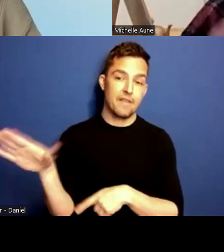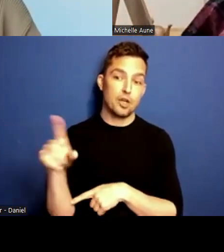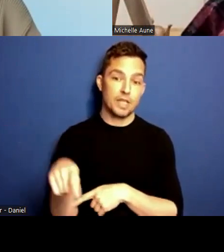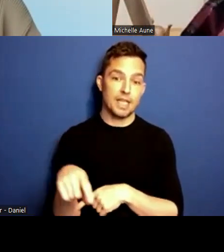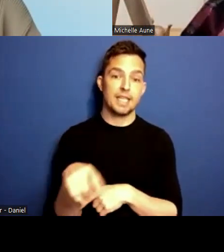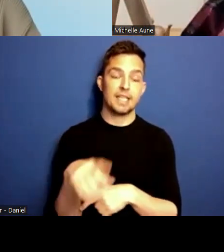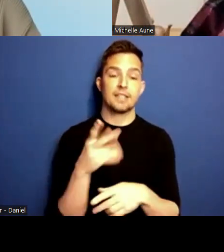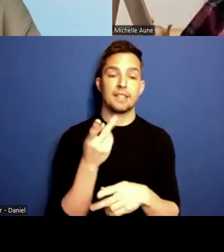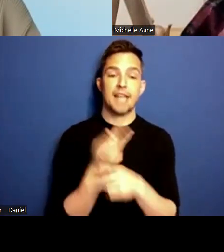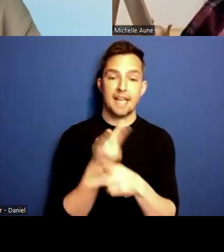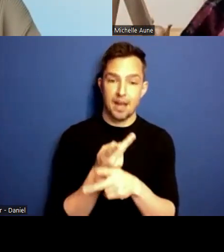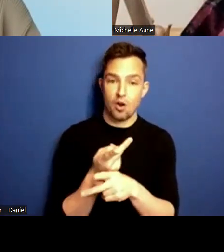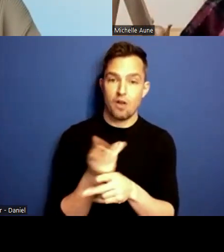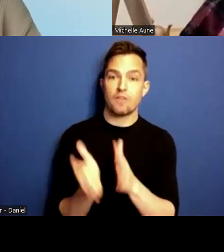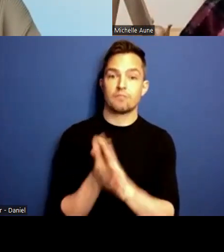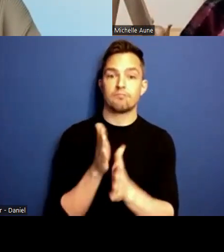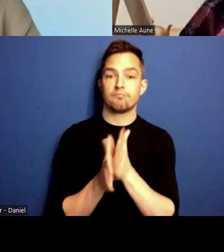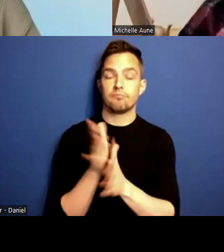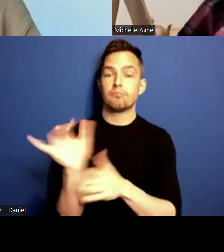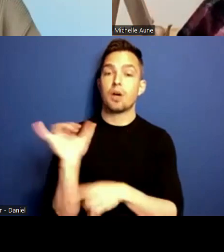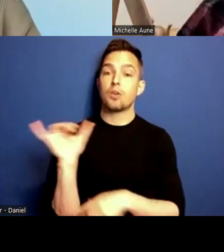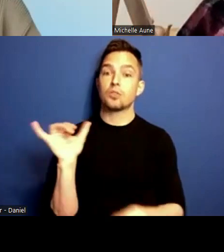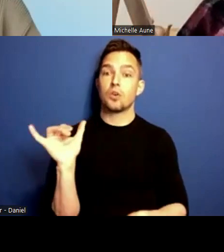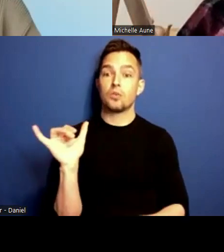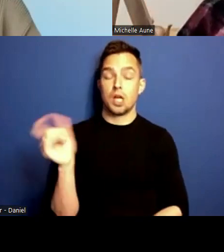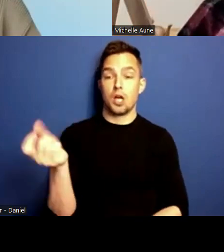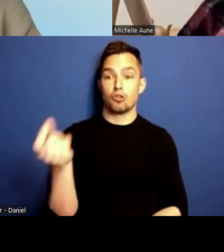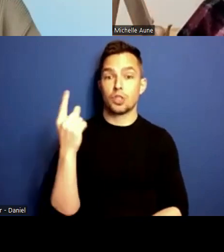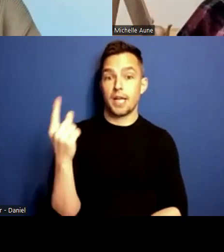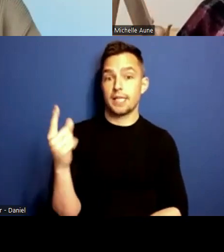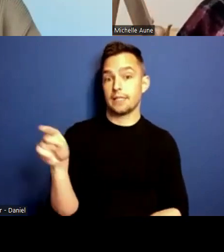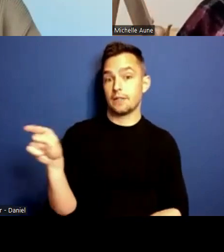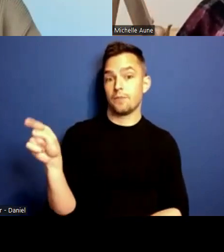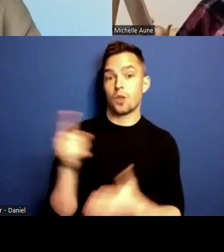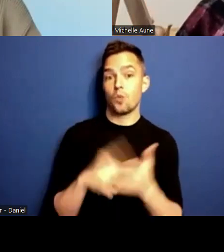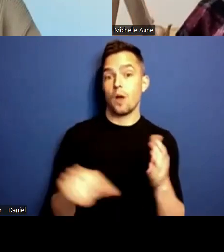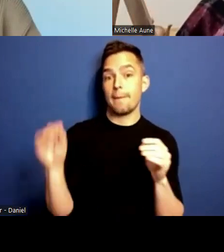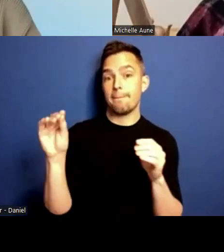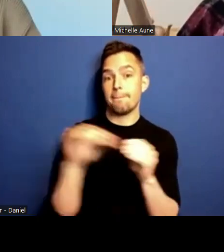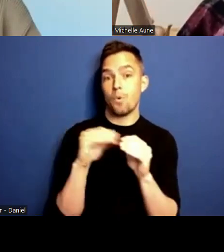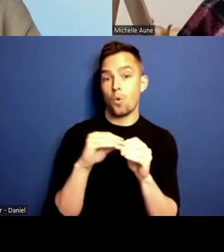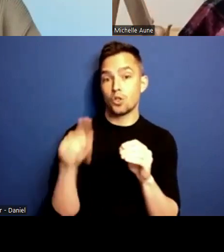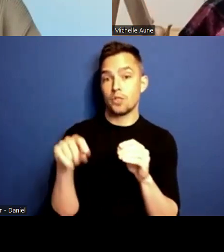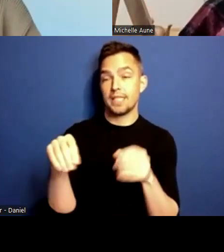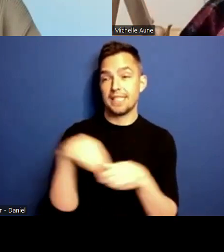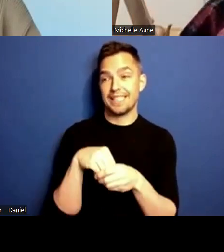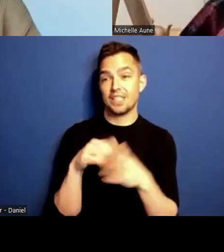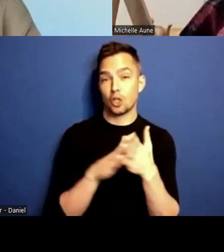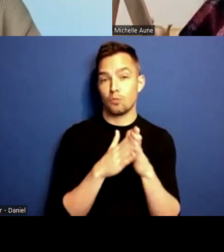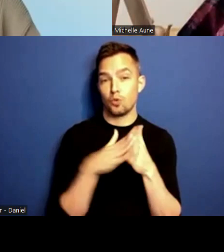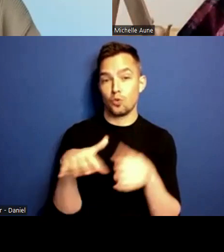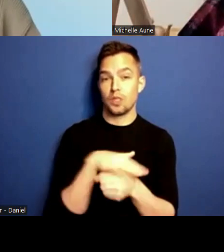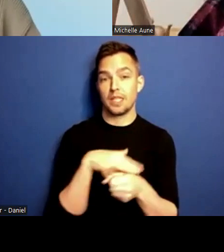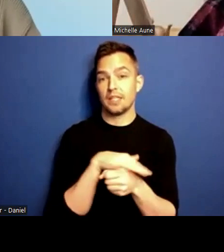care of, and the understanding of what more is needed in the community. So